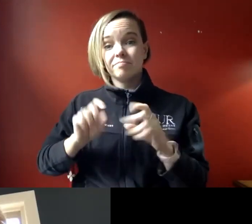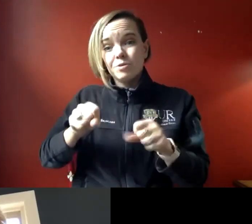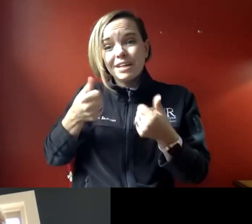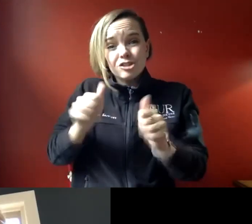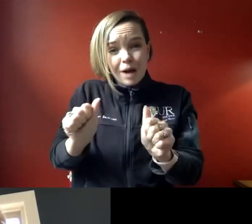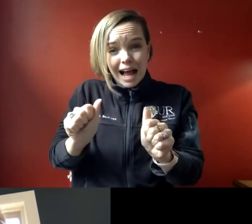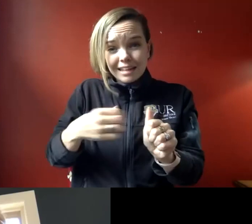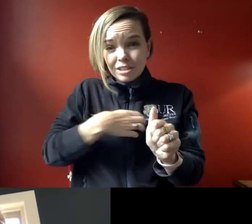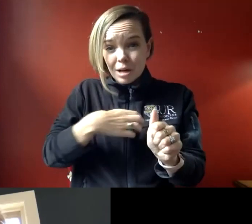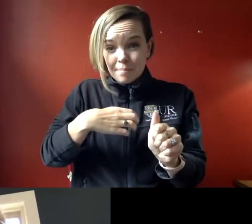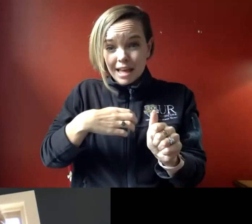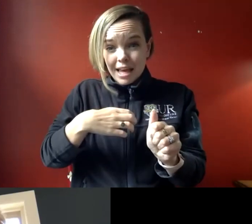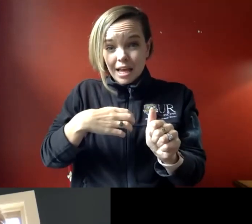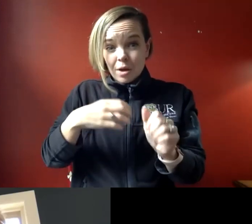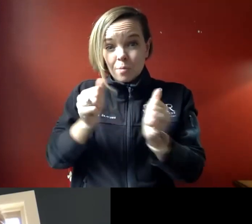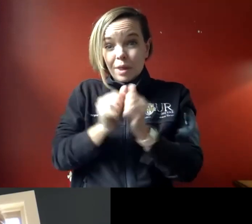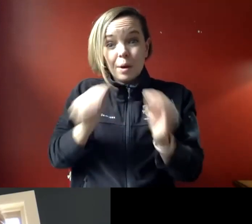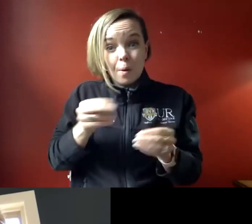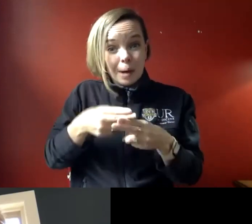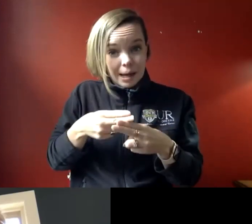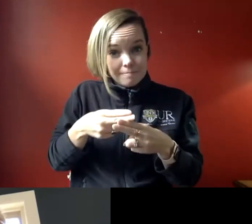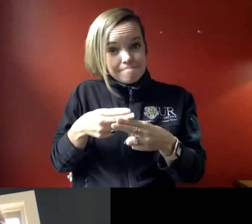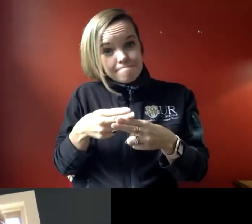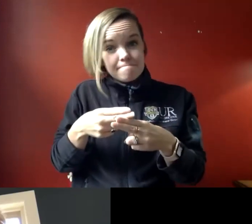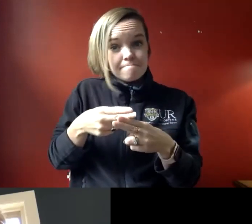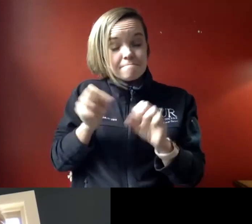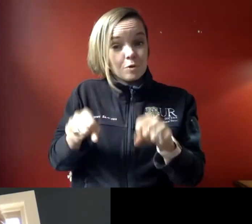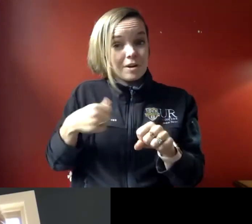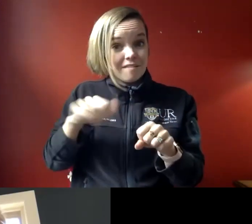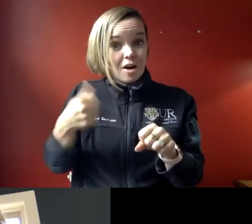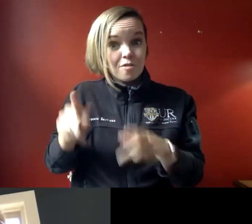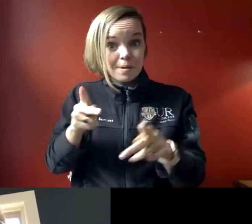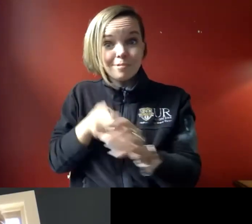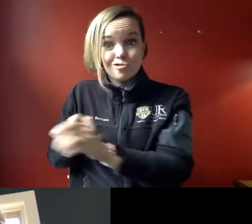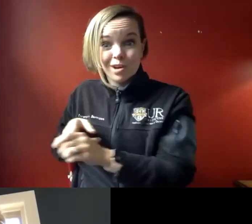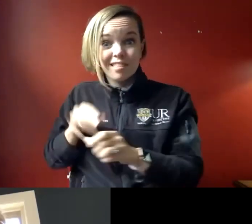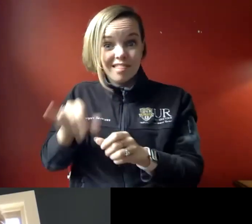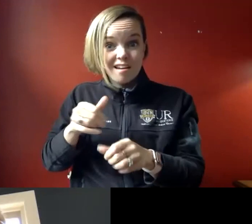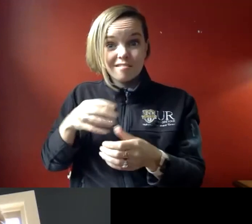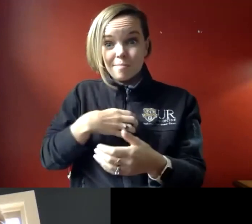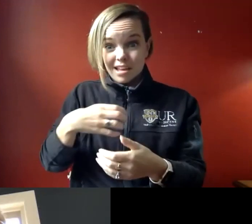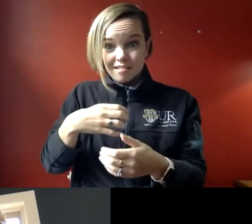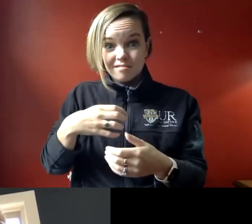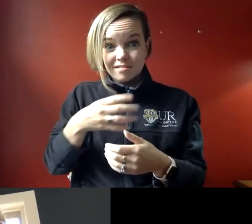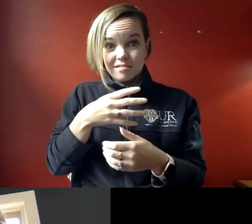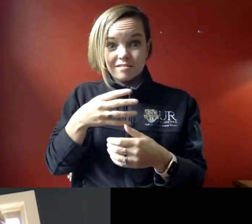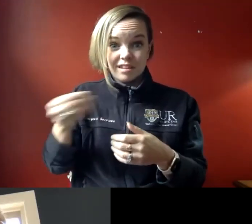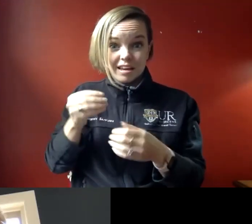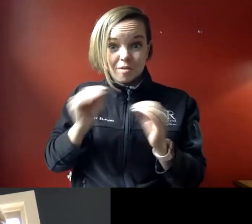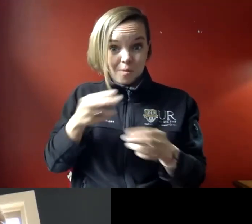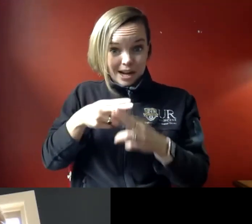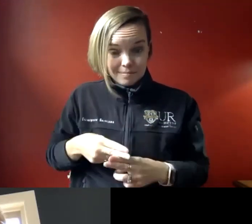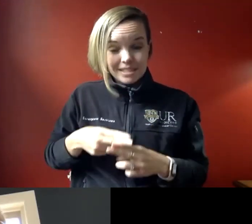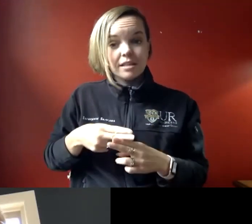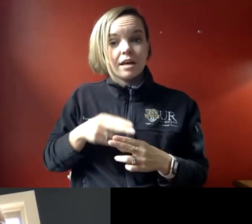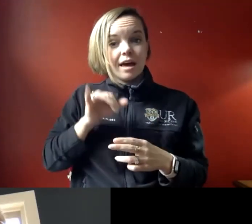anonymously, which you can get other people to file it, and it's all anonymous. And then when you meet with the, you know, problem PI, you can say there have been